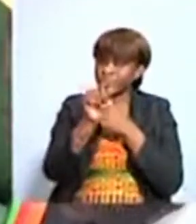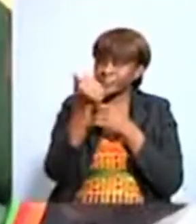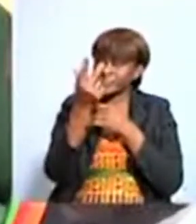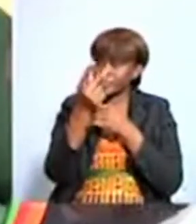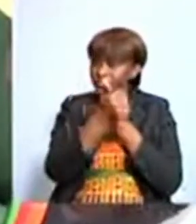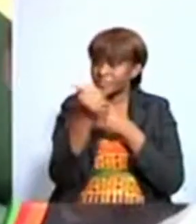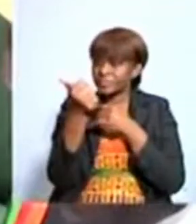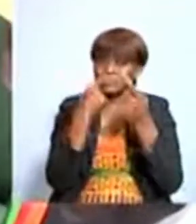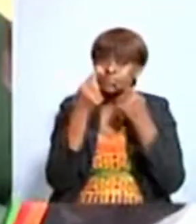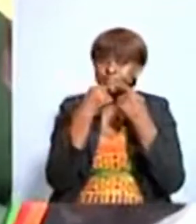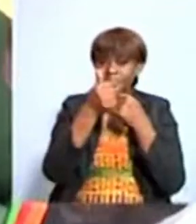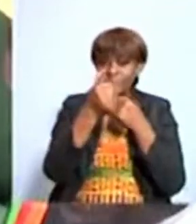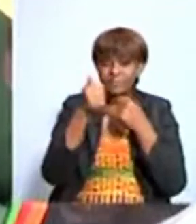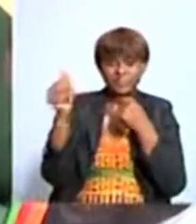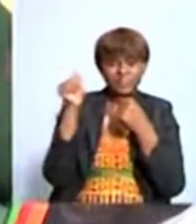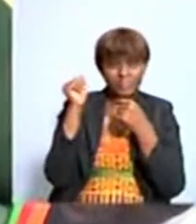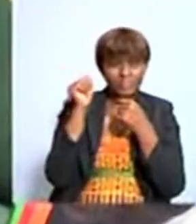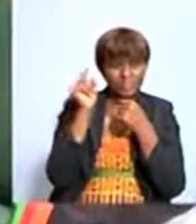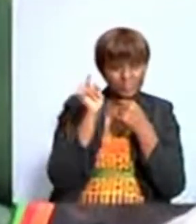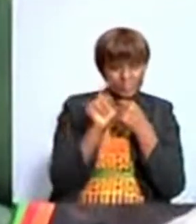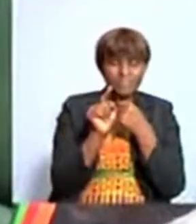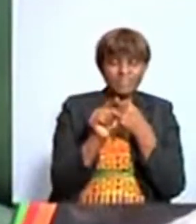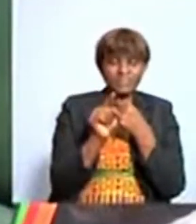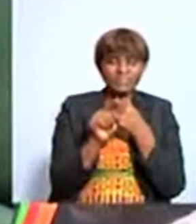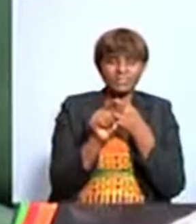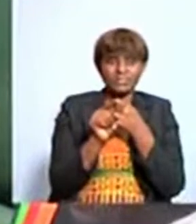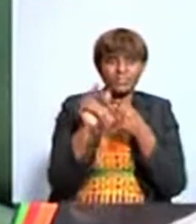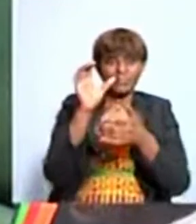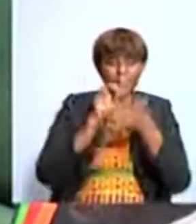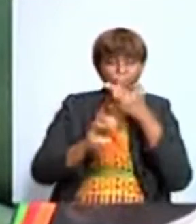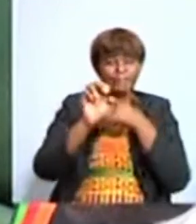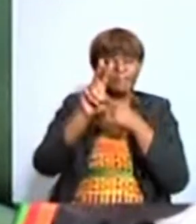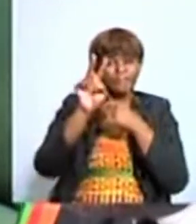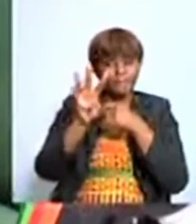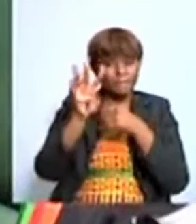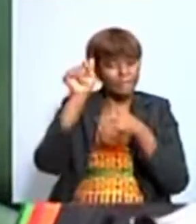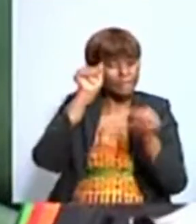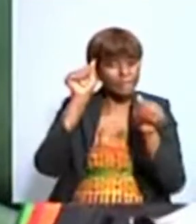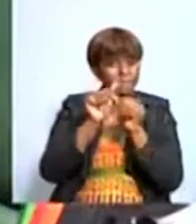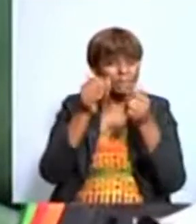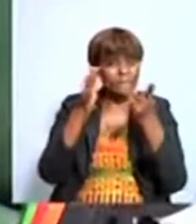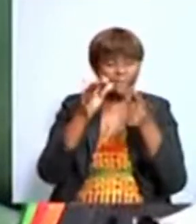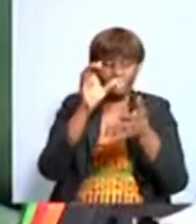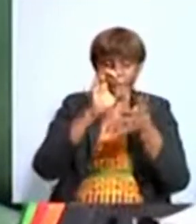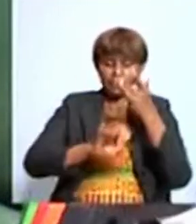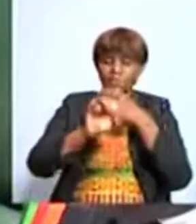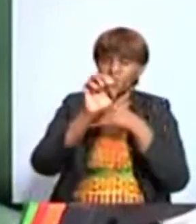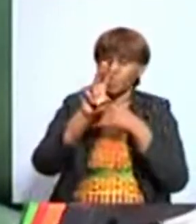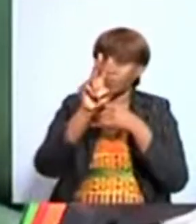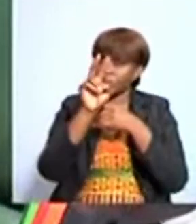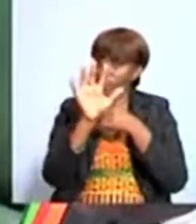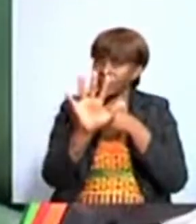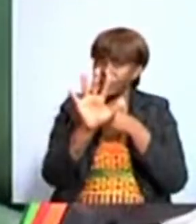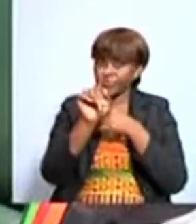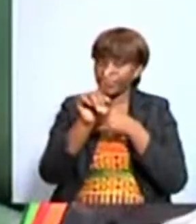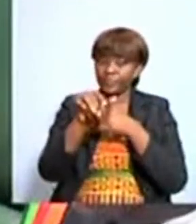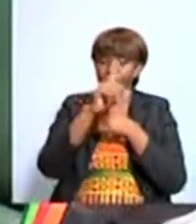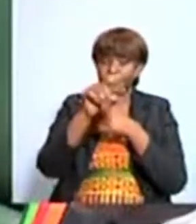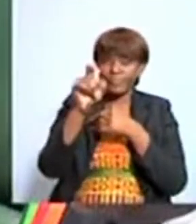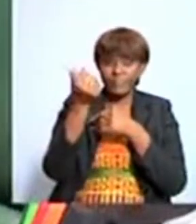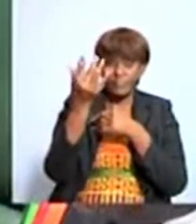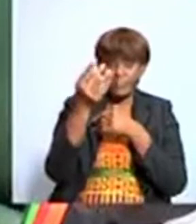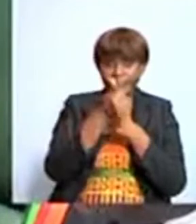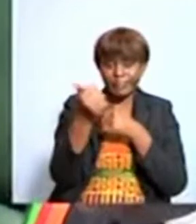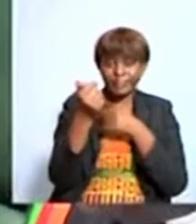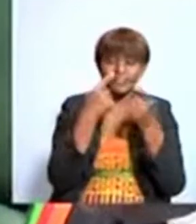Any debate? Any objection? Clause 24 is agreed to. Clause 25, repeal and replacement of 115.